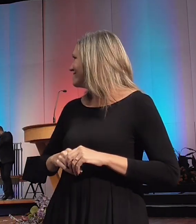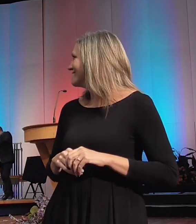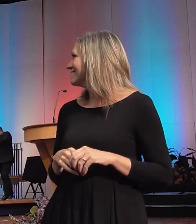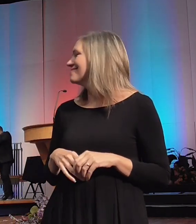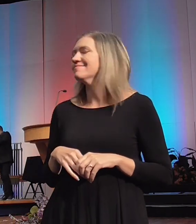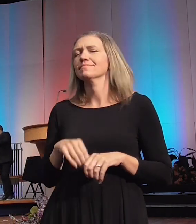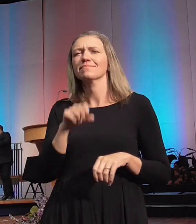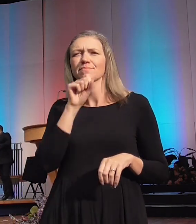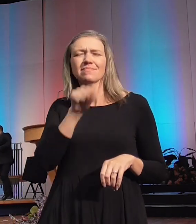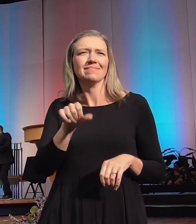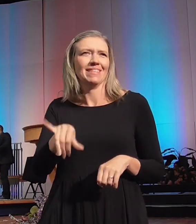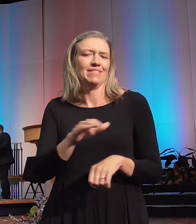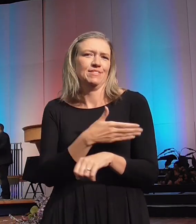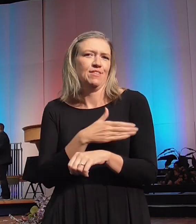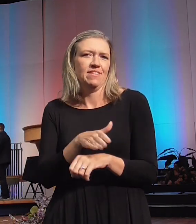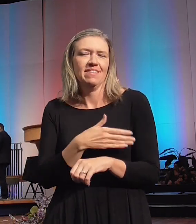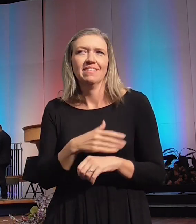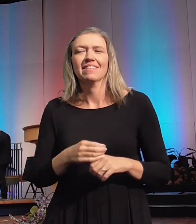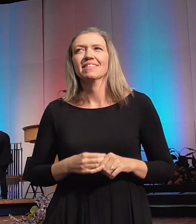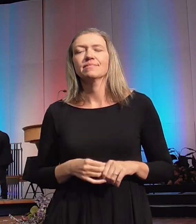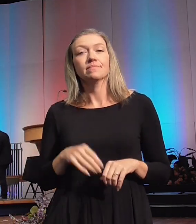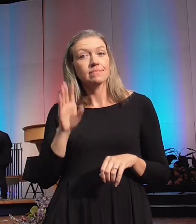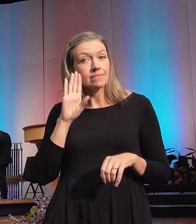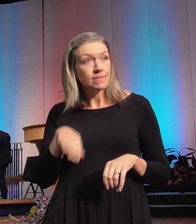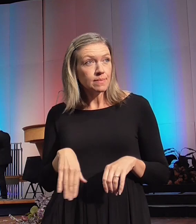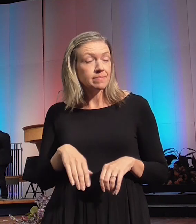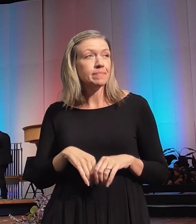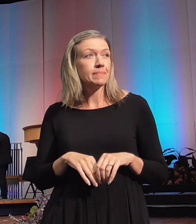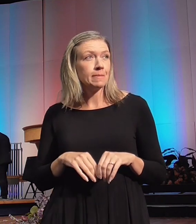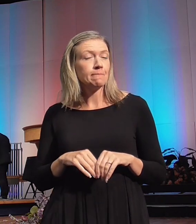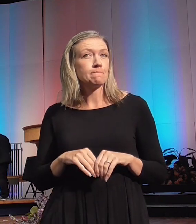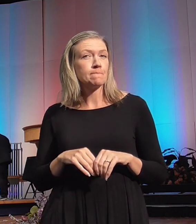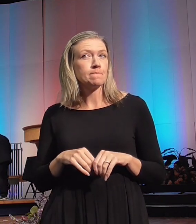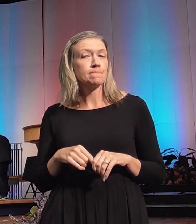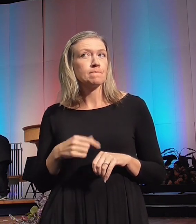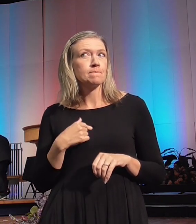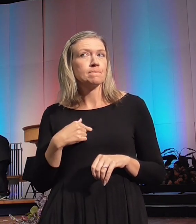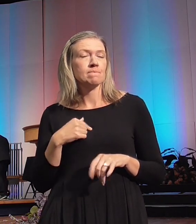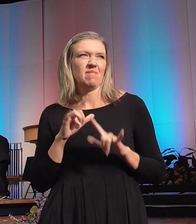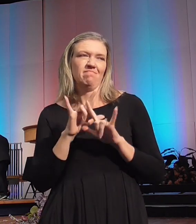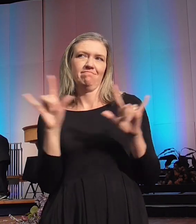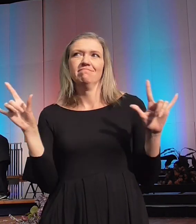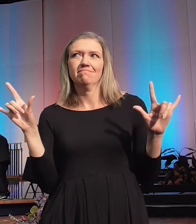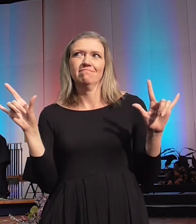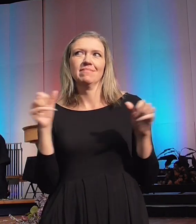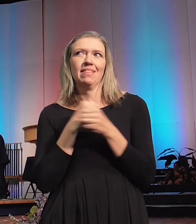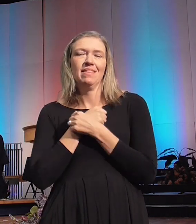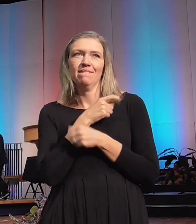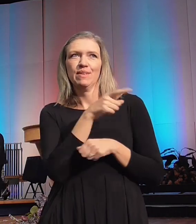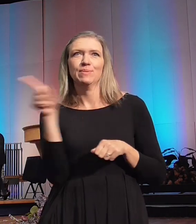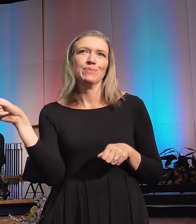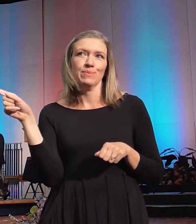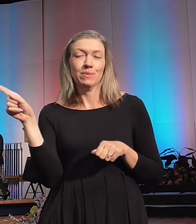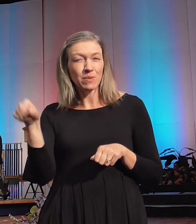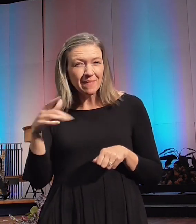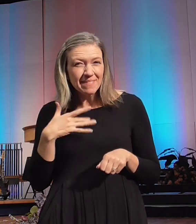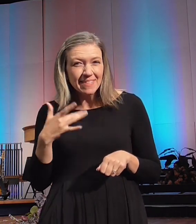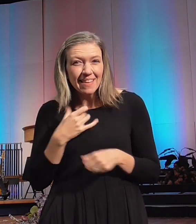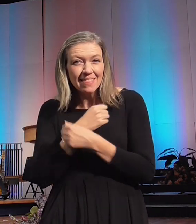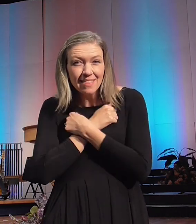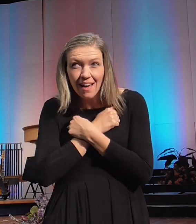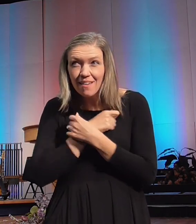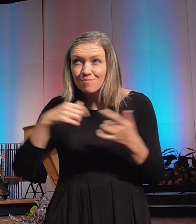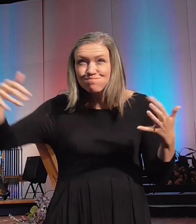I love that song. And you know what? I love all of you. Don't you feel the love in this